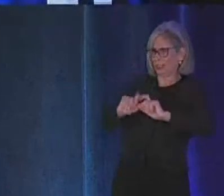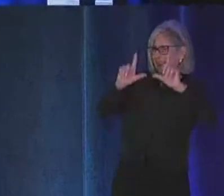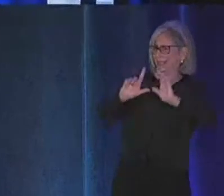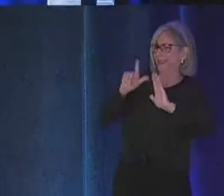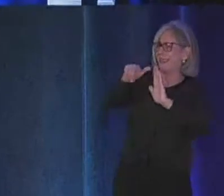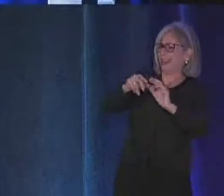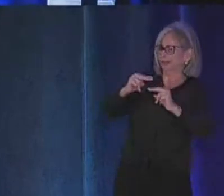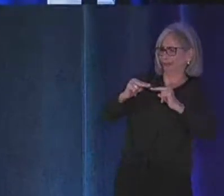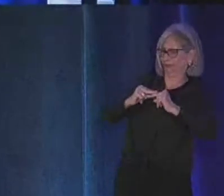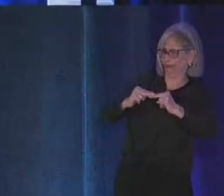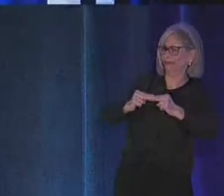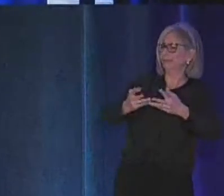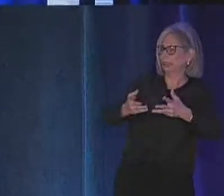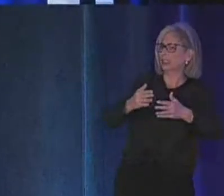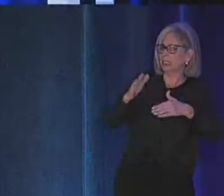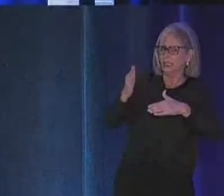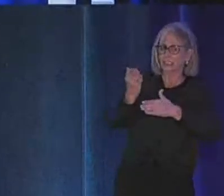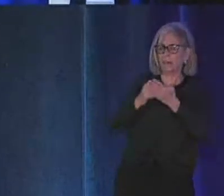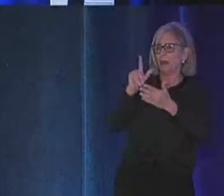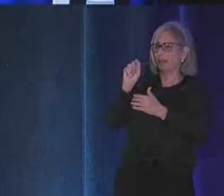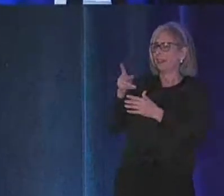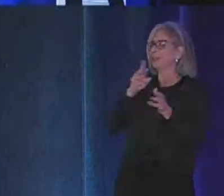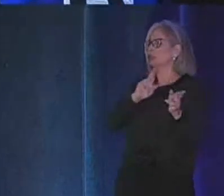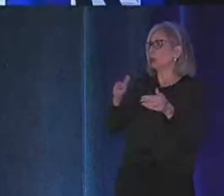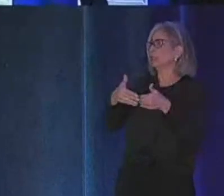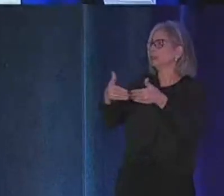later on. That's why I have some of these links, because it's ready to go.